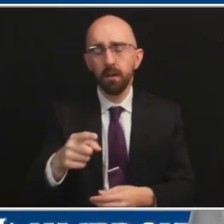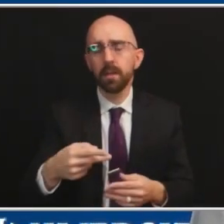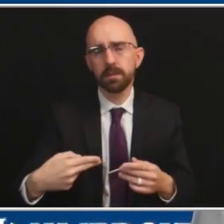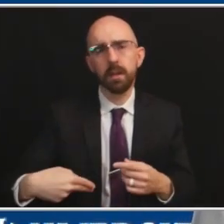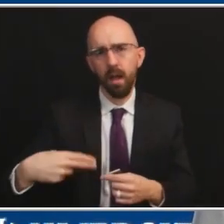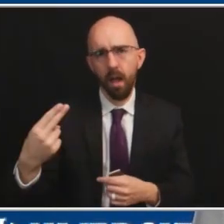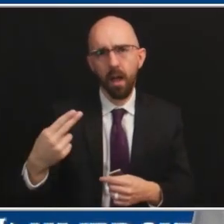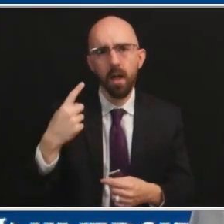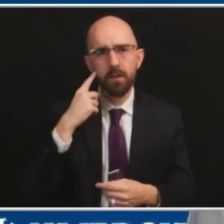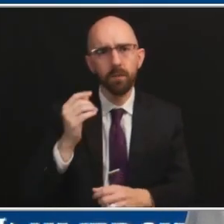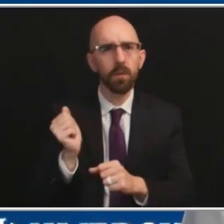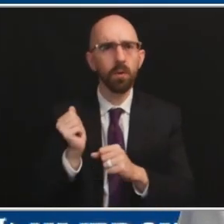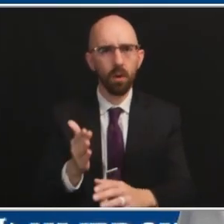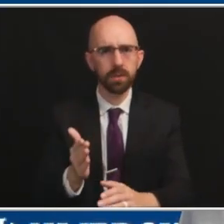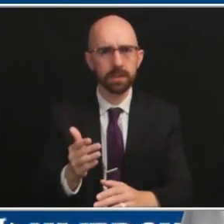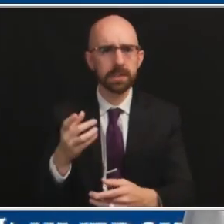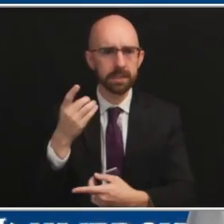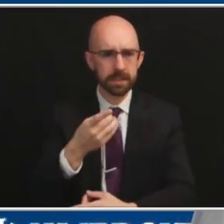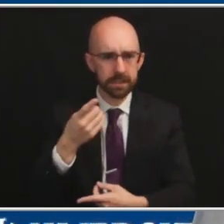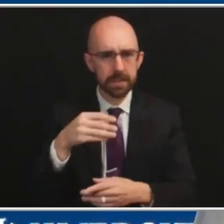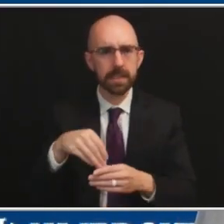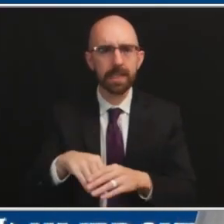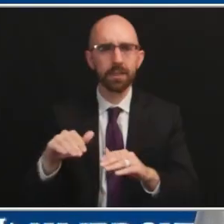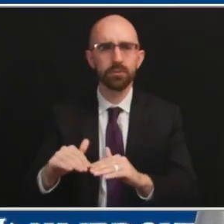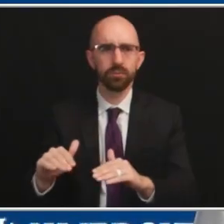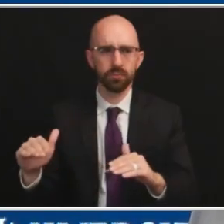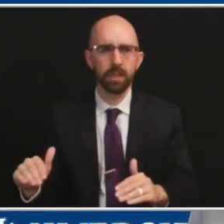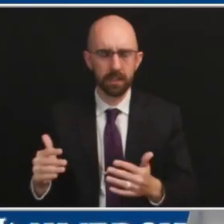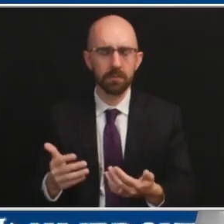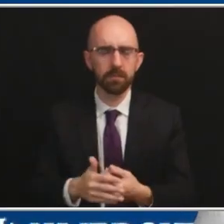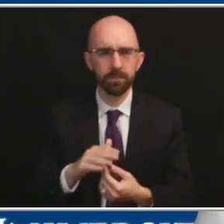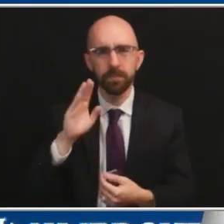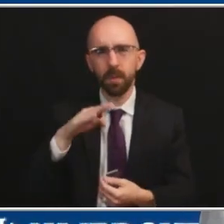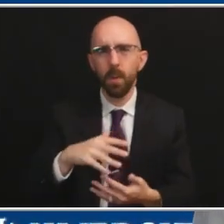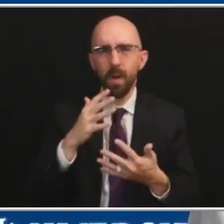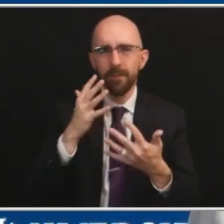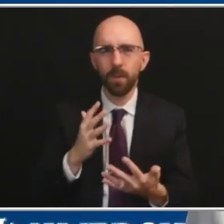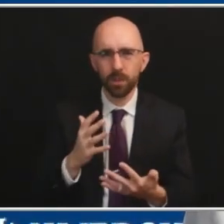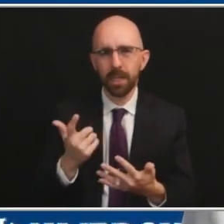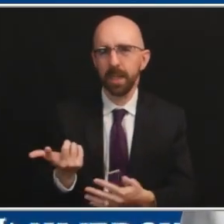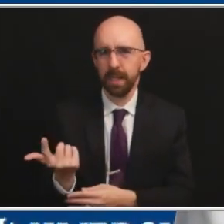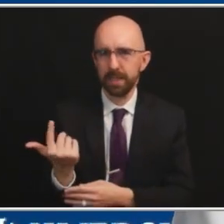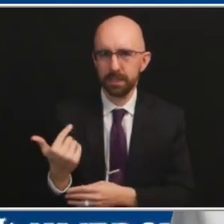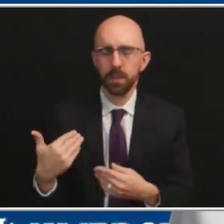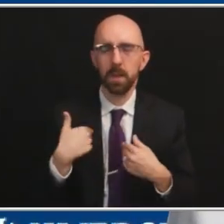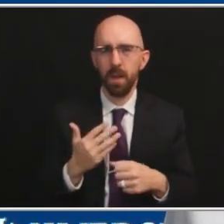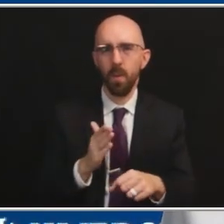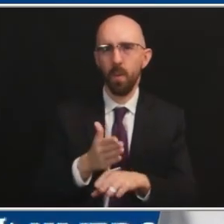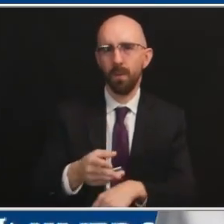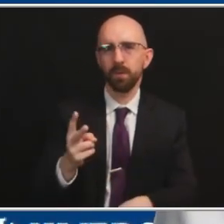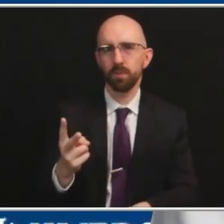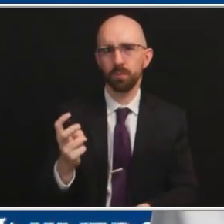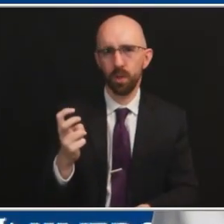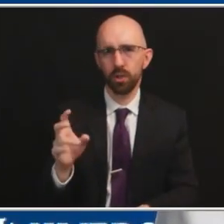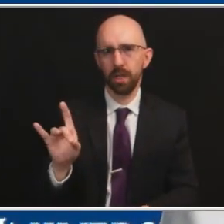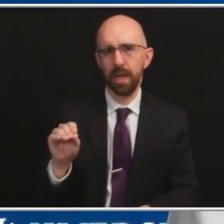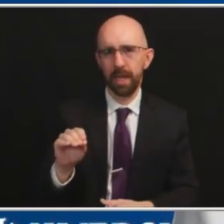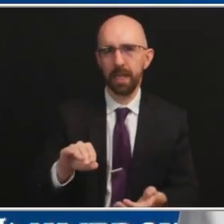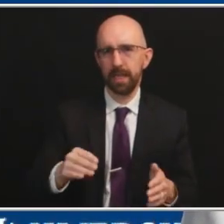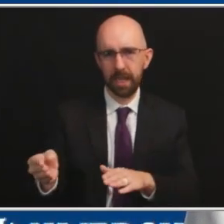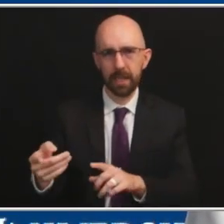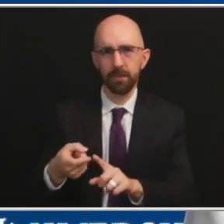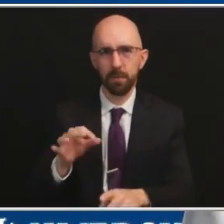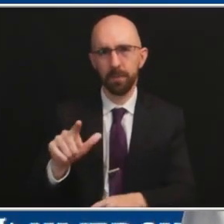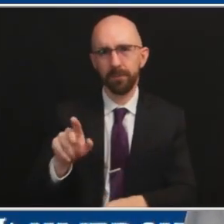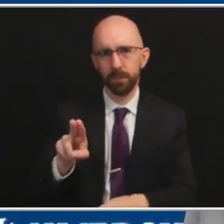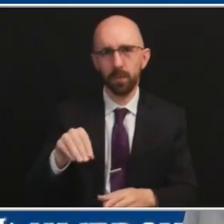causing disease in children. We know that unfortunately last year we had over 280 deaths from influenza in